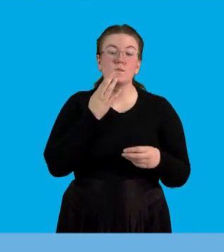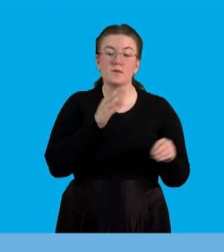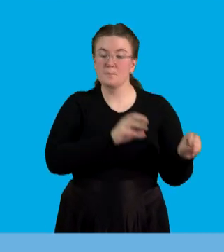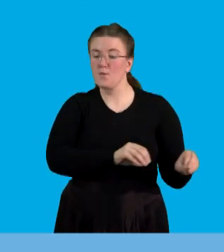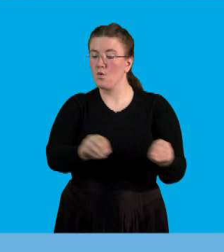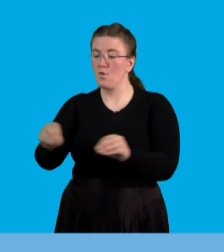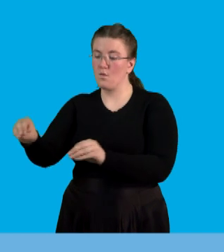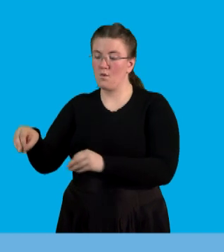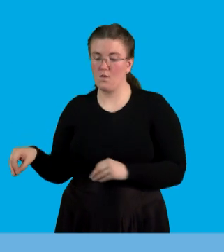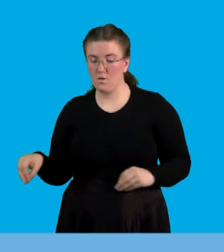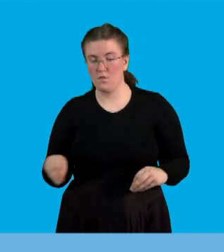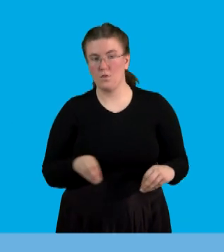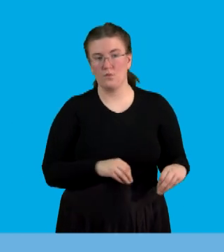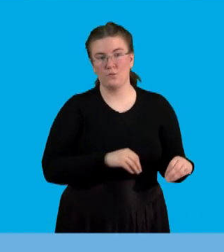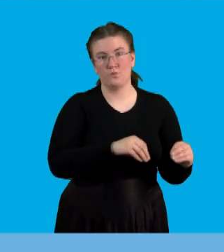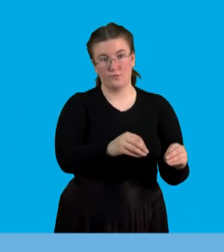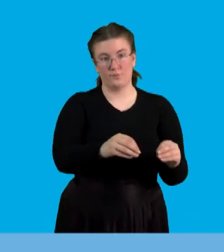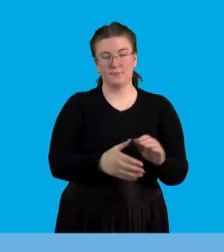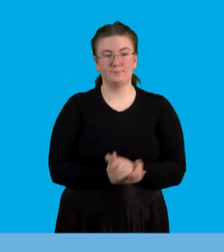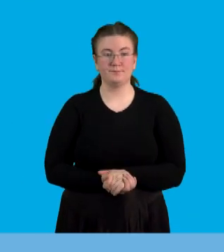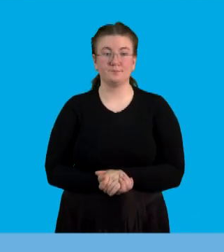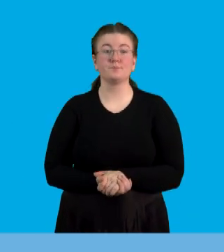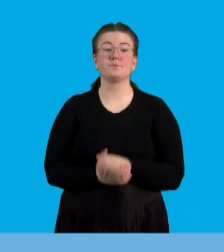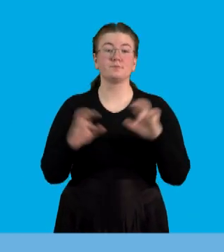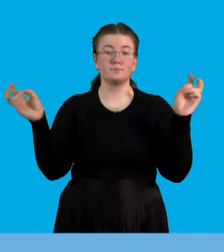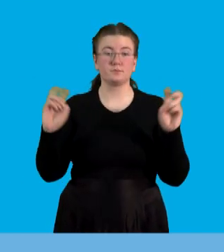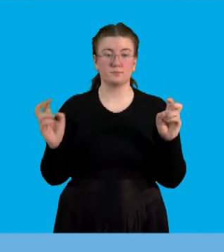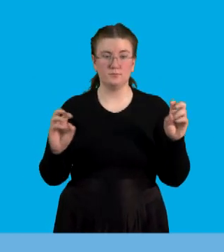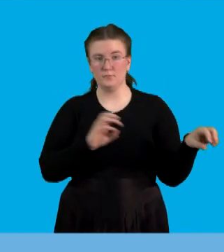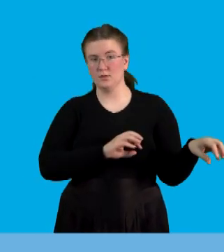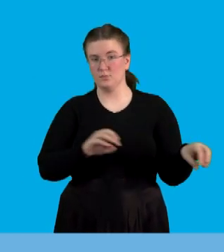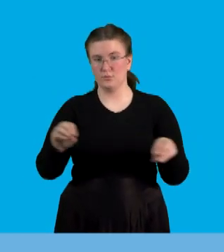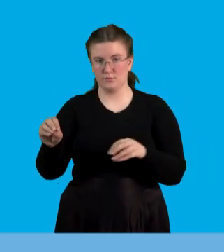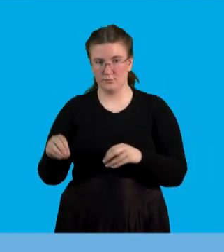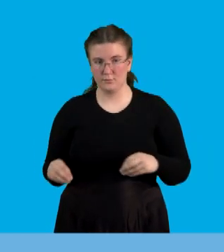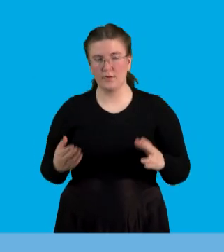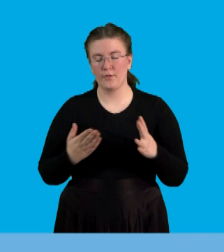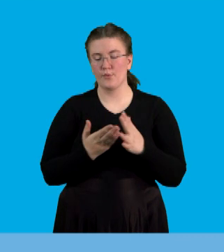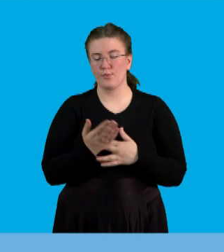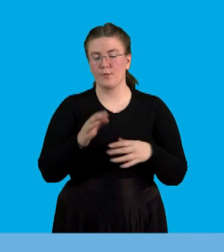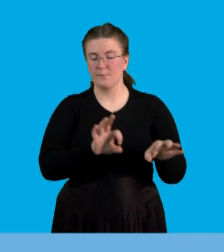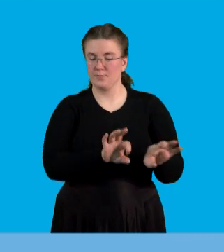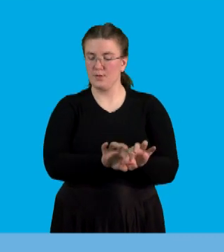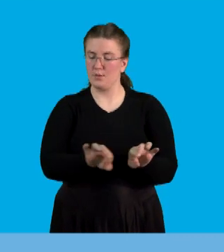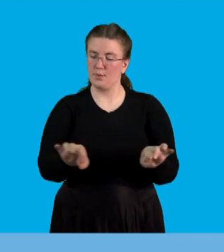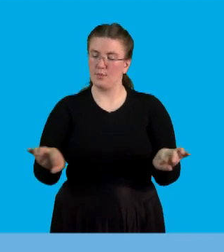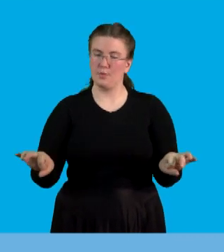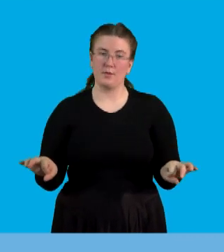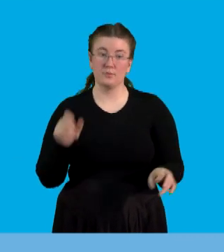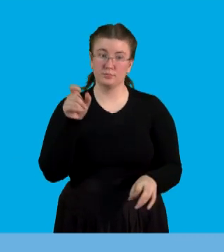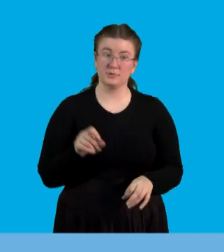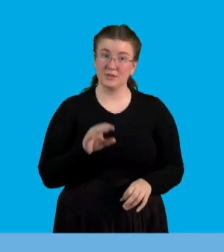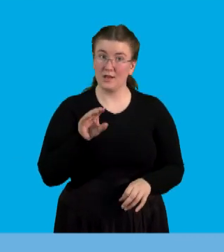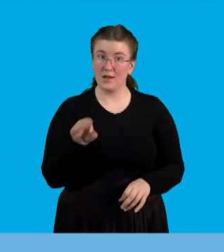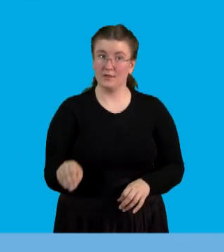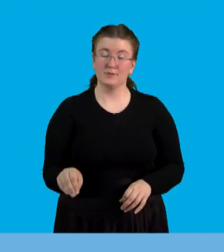has kinetic energy. So the electric current, it is the movement of electrons through the conducting wires. So when someone